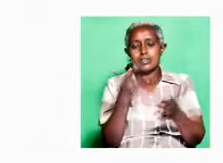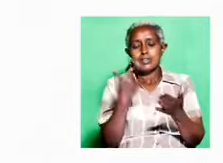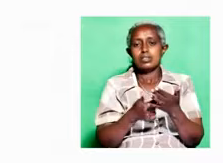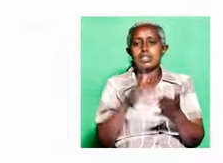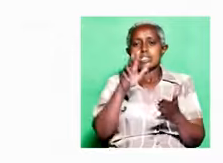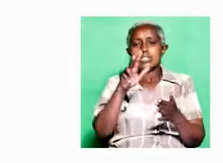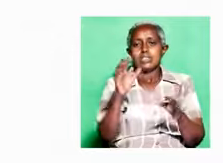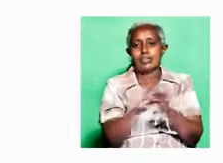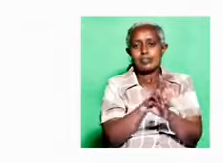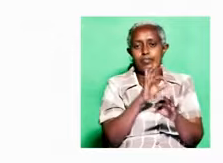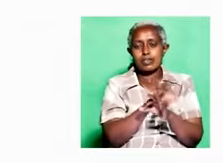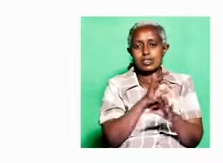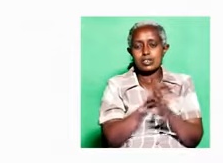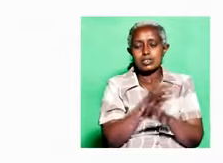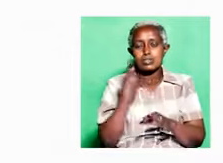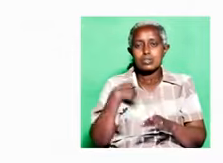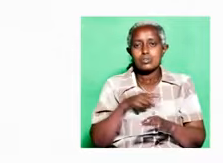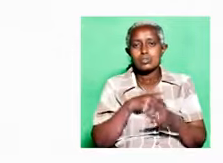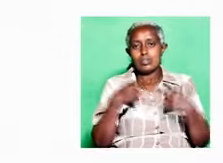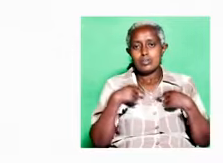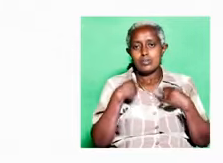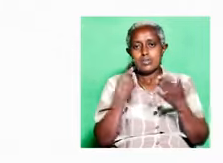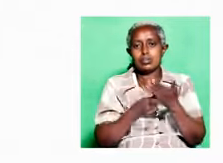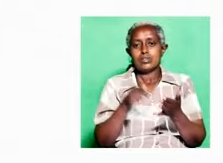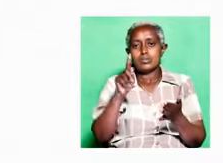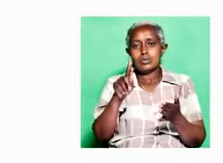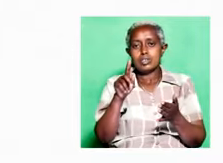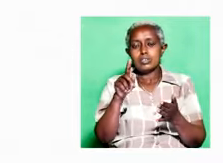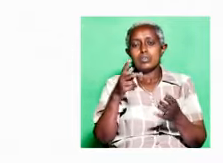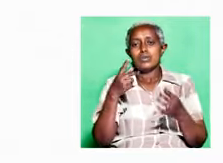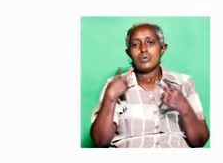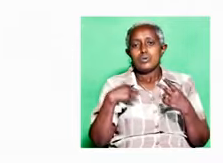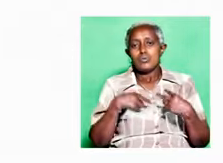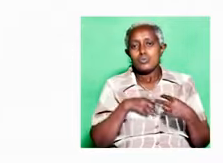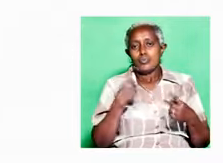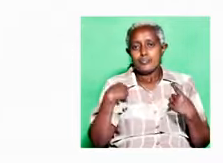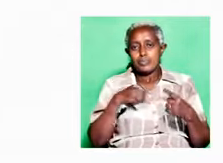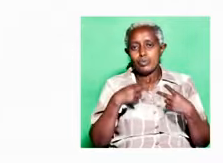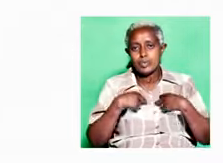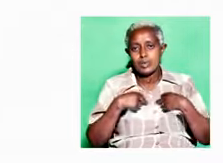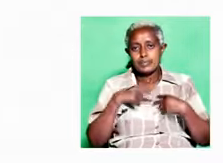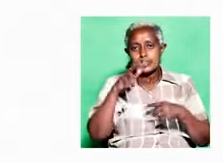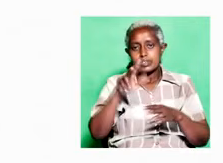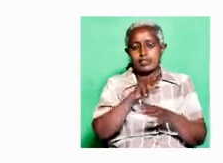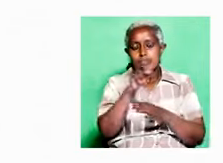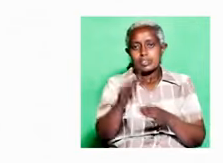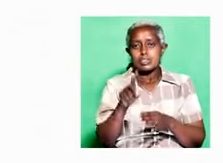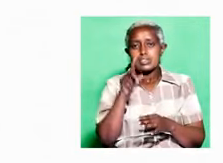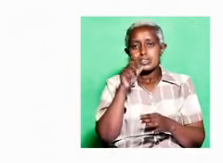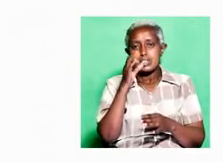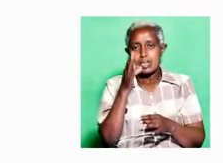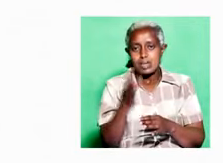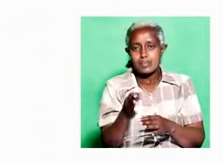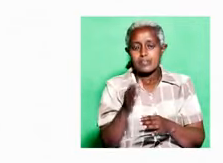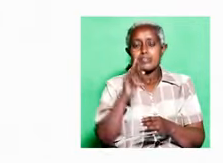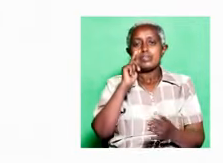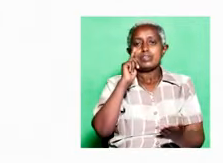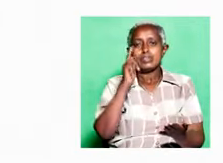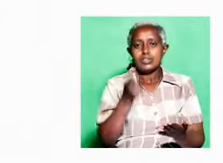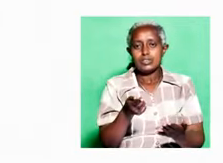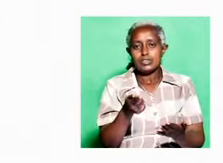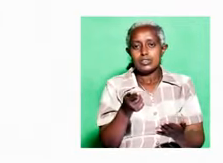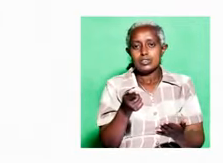three function, we will have this one. If we have three functions f,